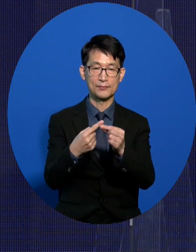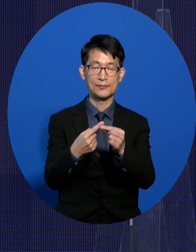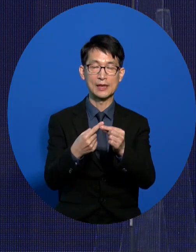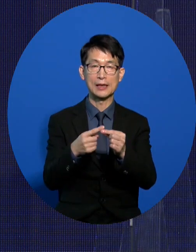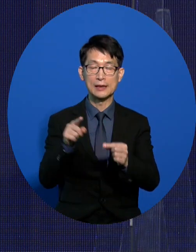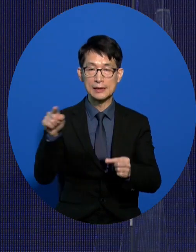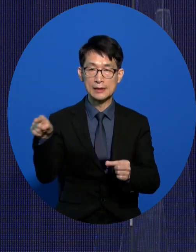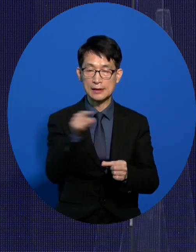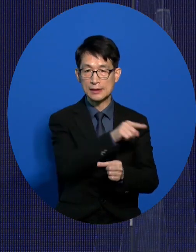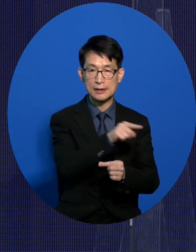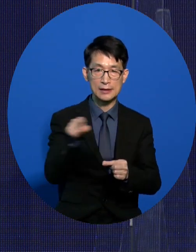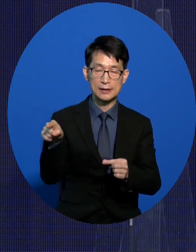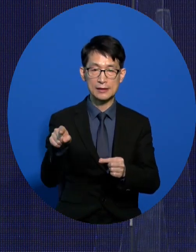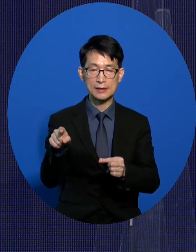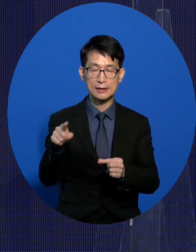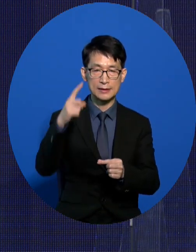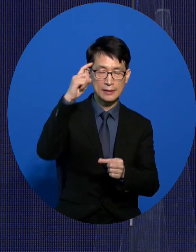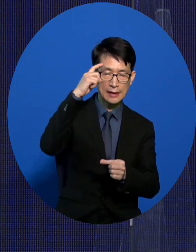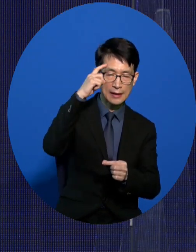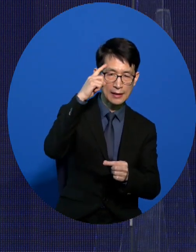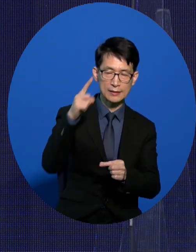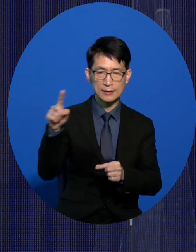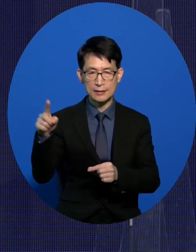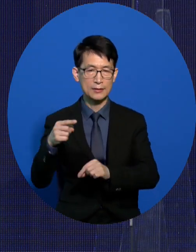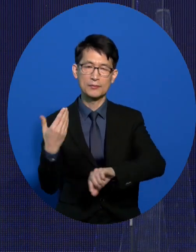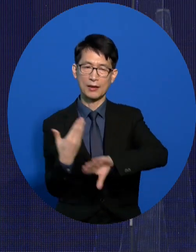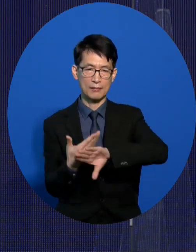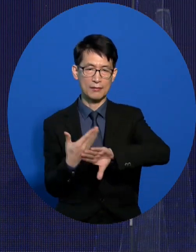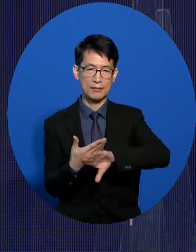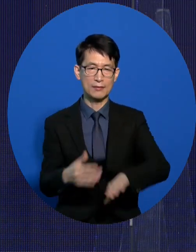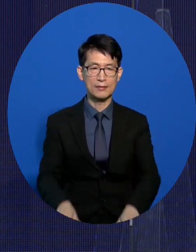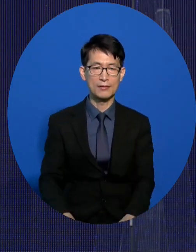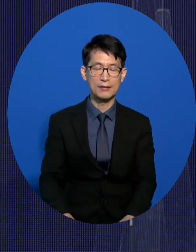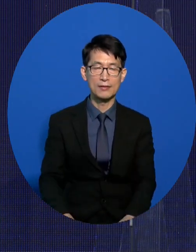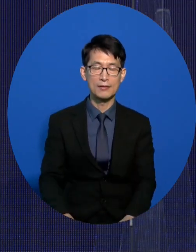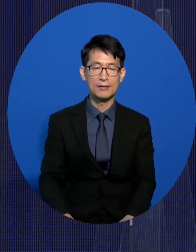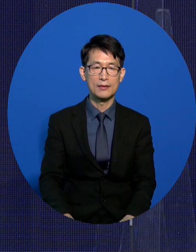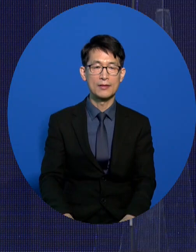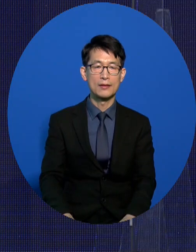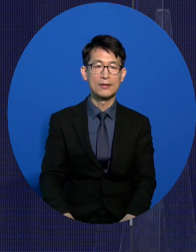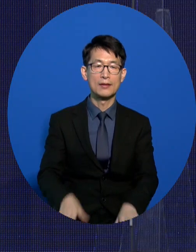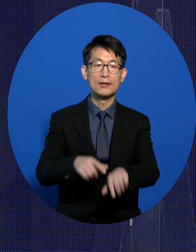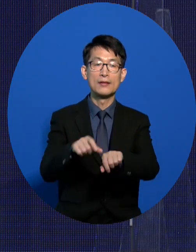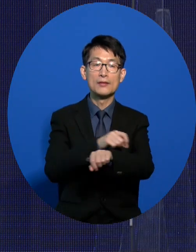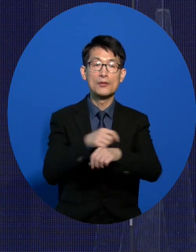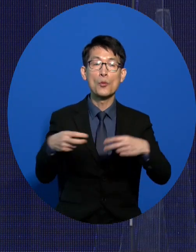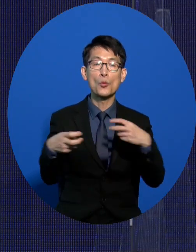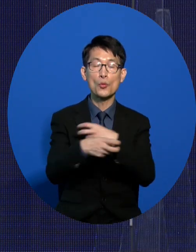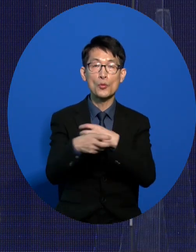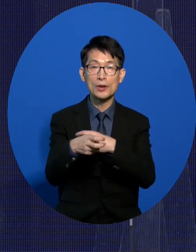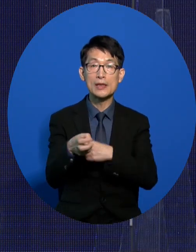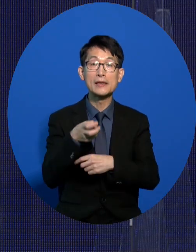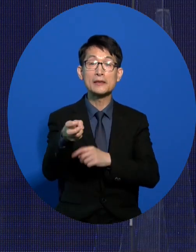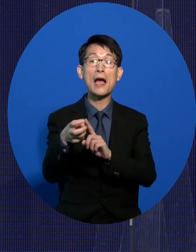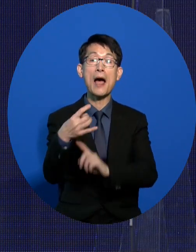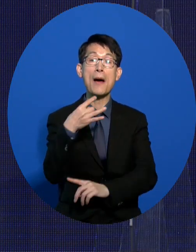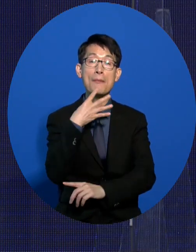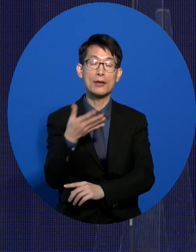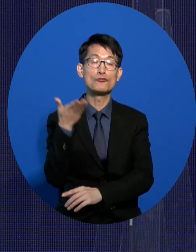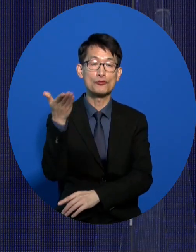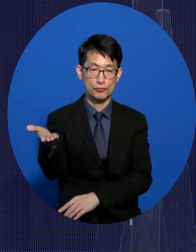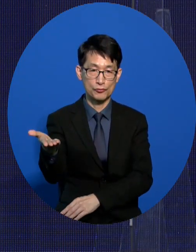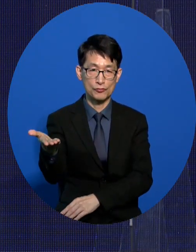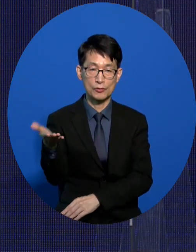being offered. Yes, first of all, there is a difference in the item. So, on the